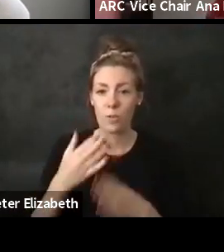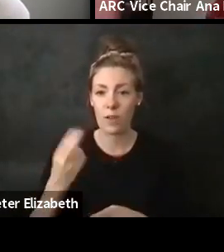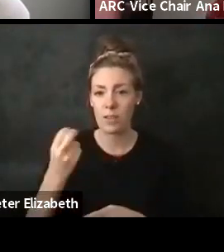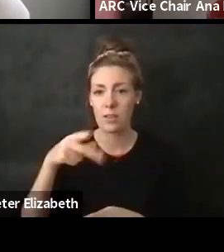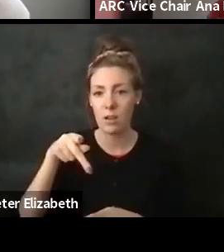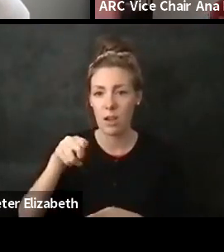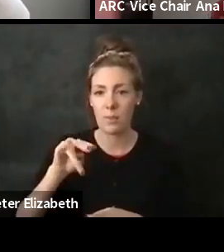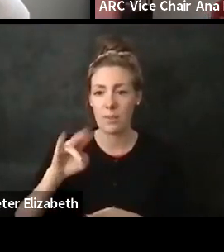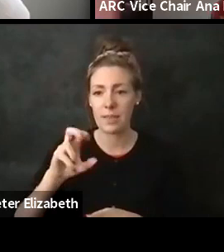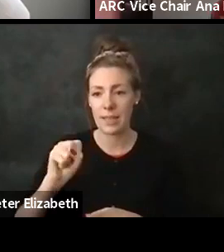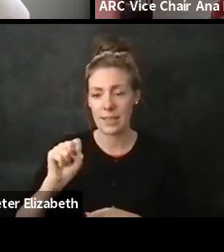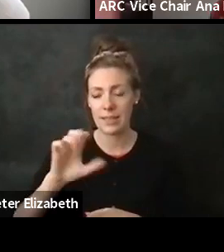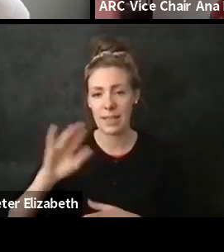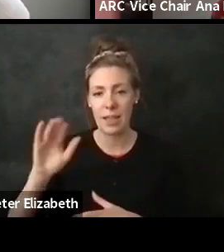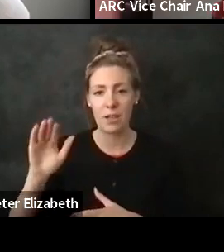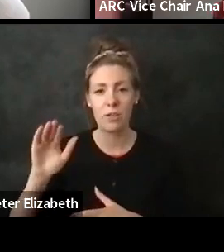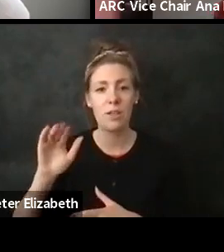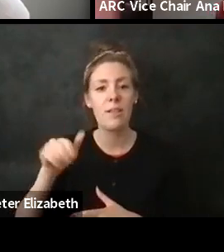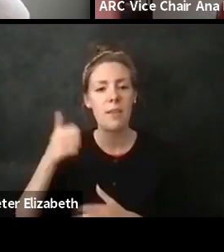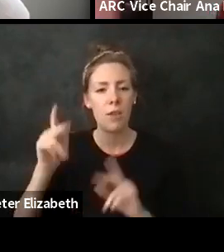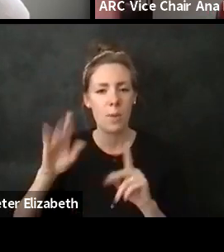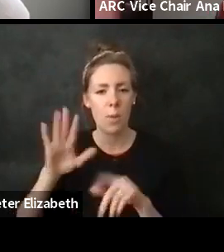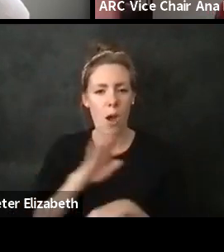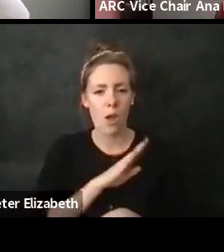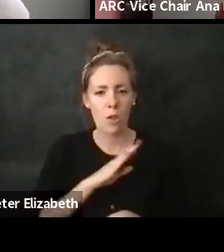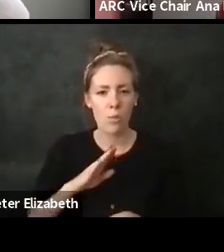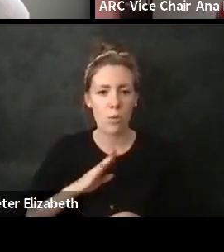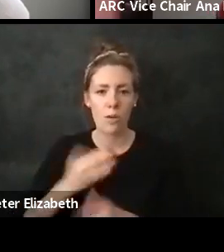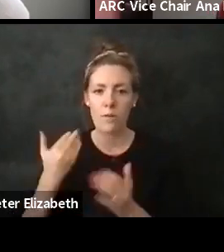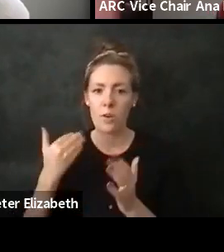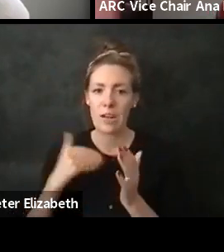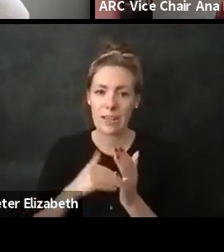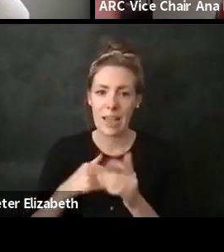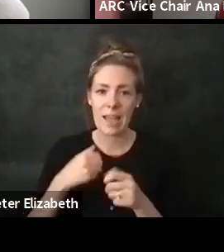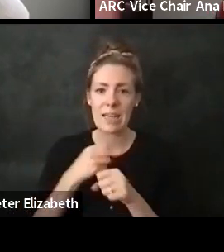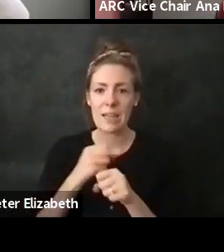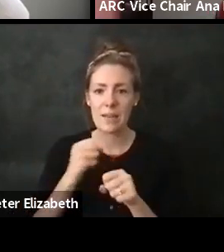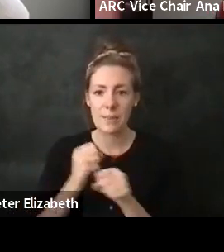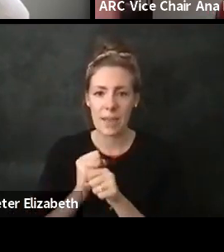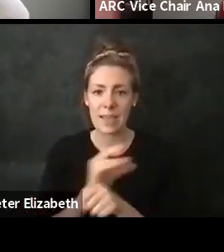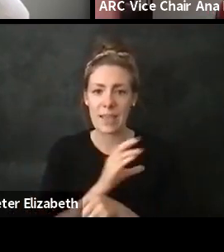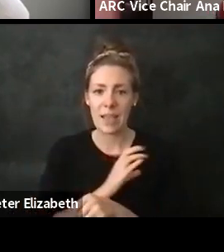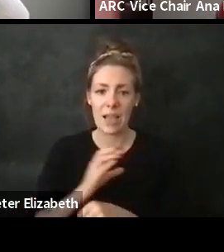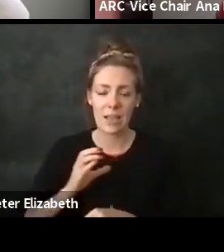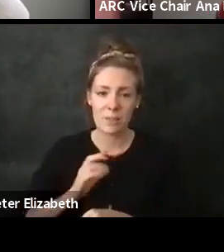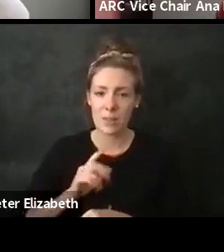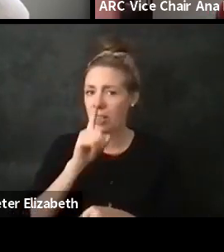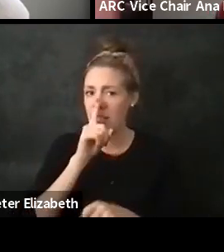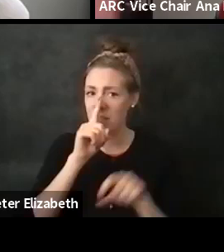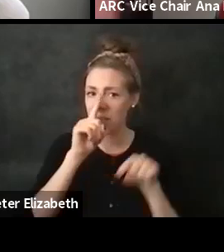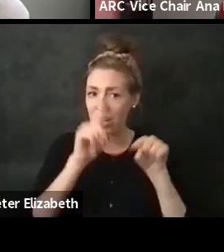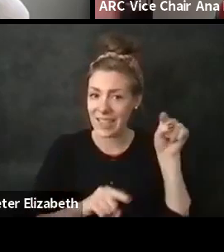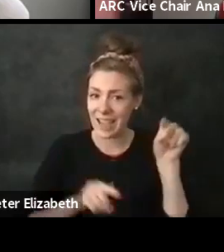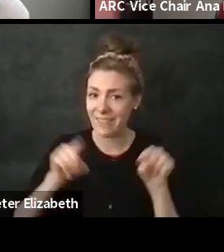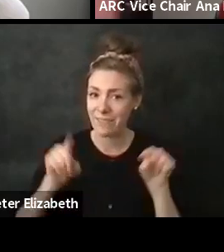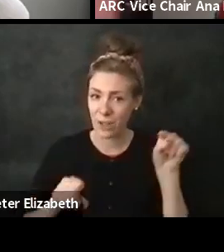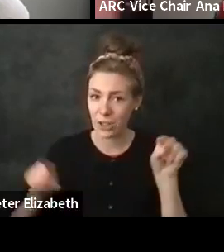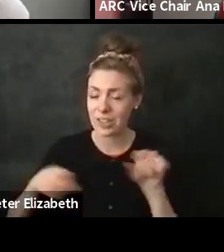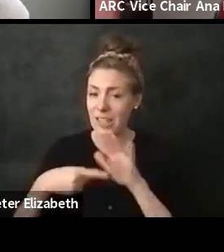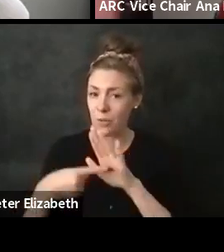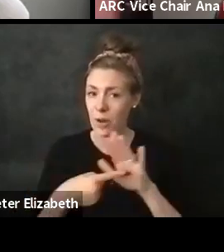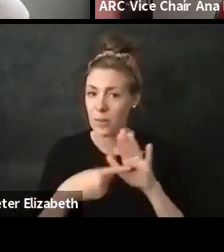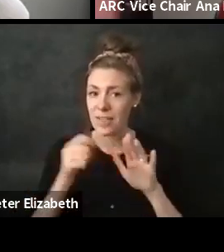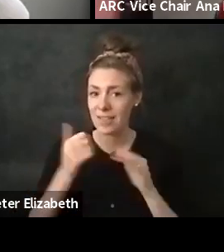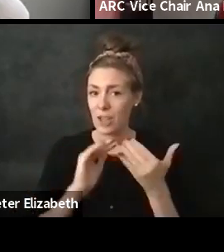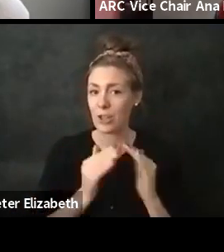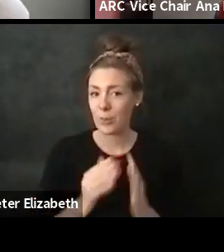her colleagues on the board for again, creating a commission that is as diverse and as representational as we